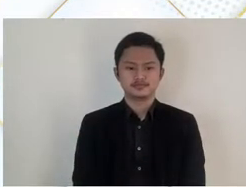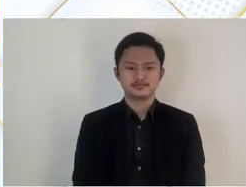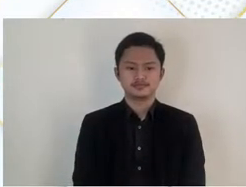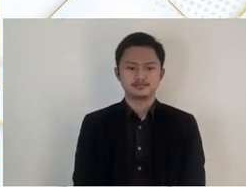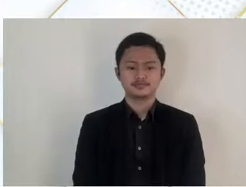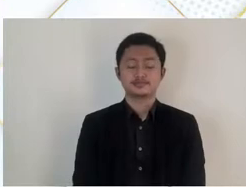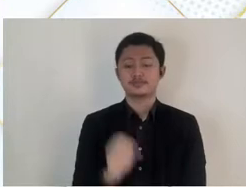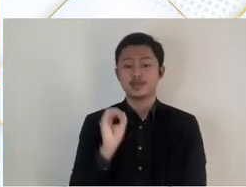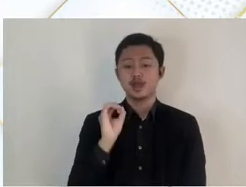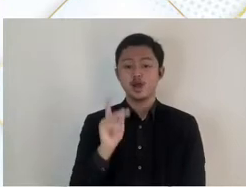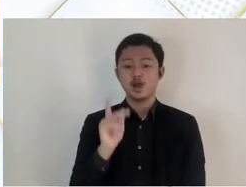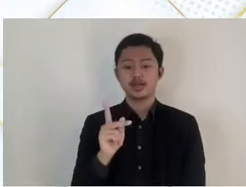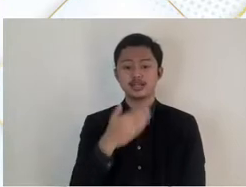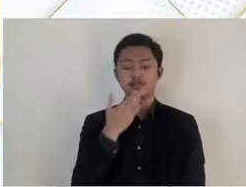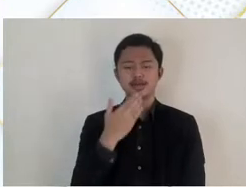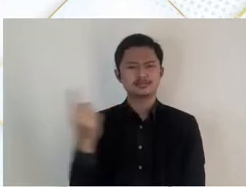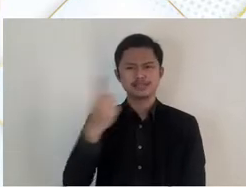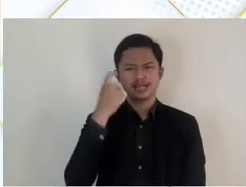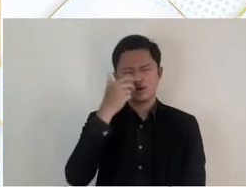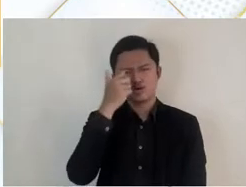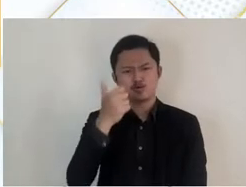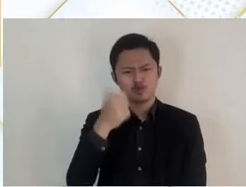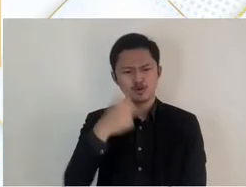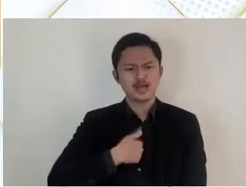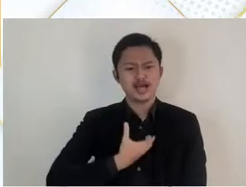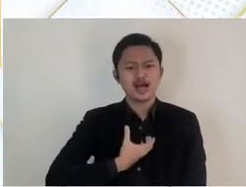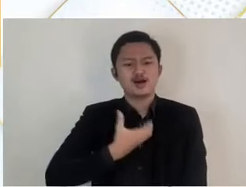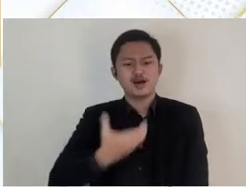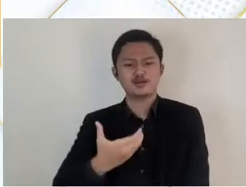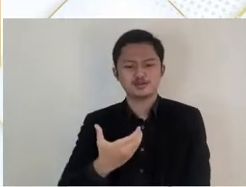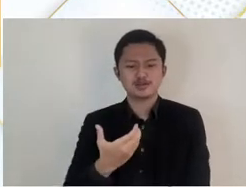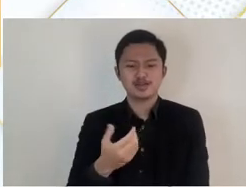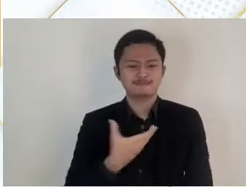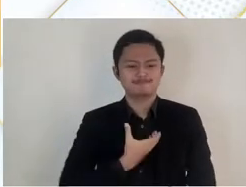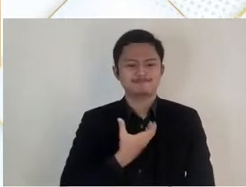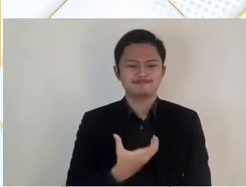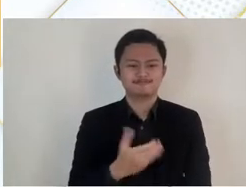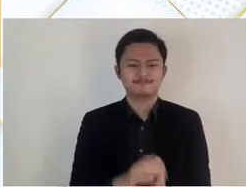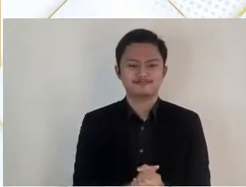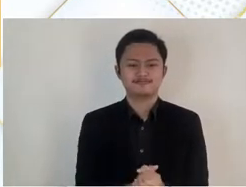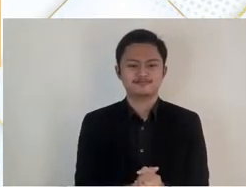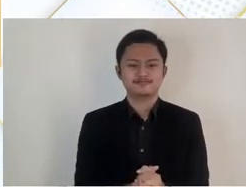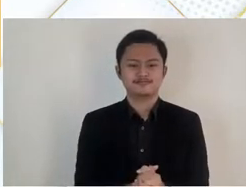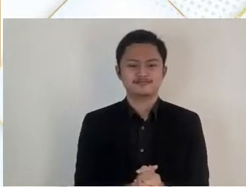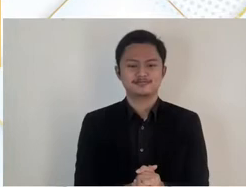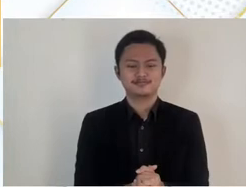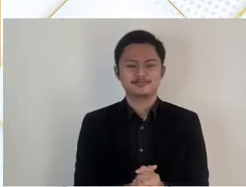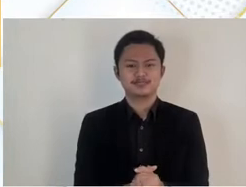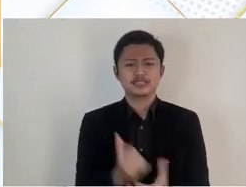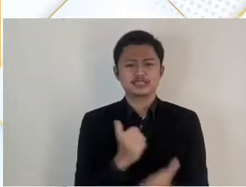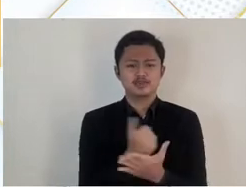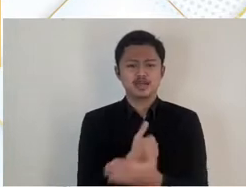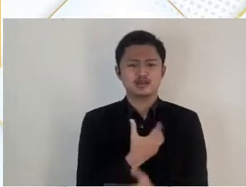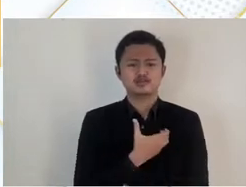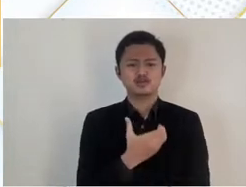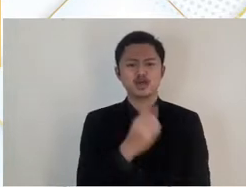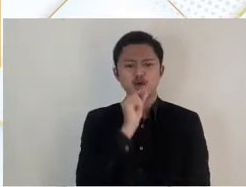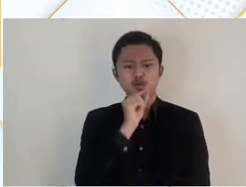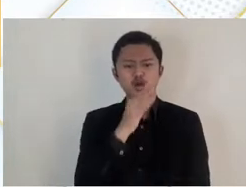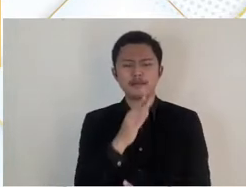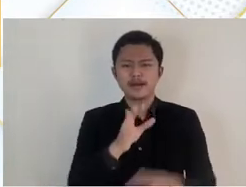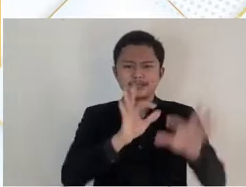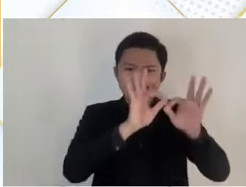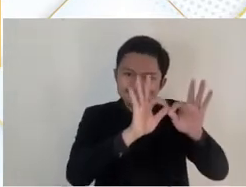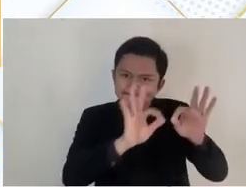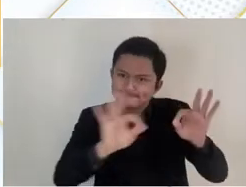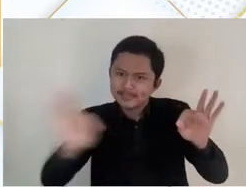Okay, thank you very much. Another good question. So I like this very much. Yeah, and I think this is something that I would like again to underline. Yeah,